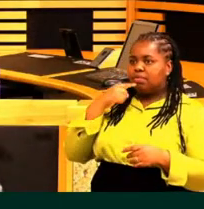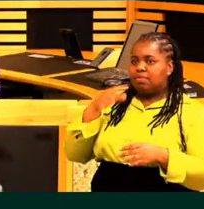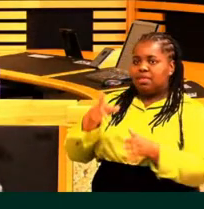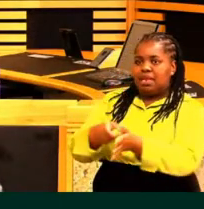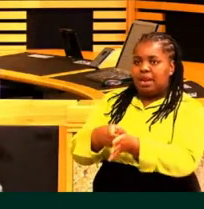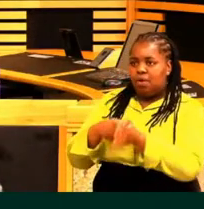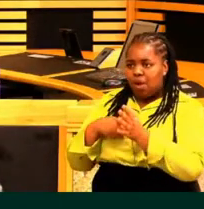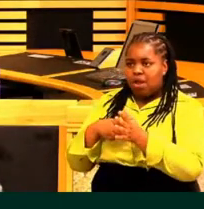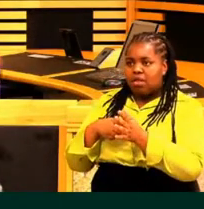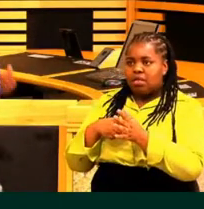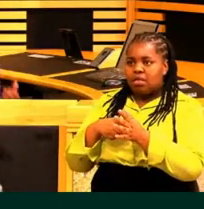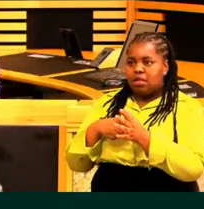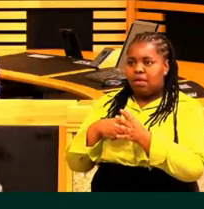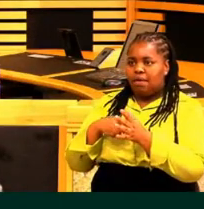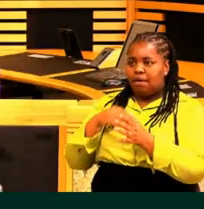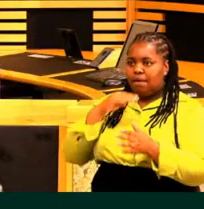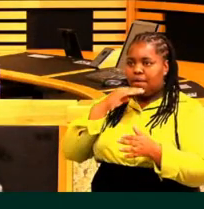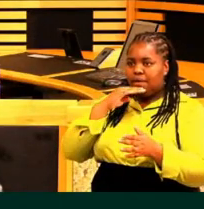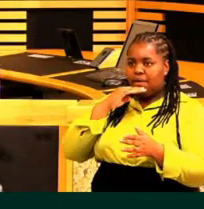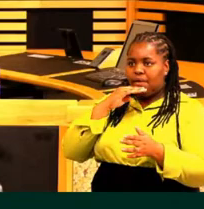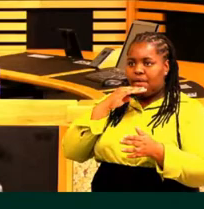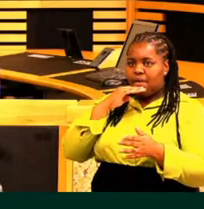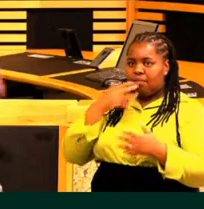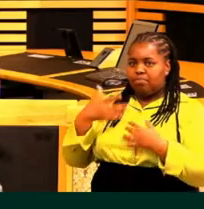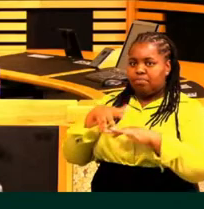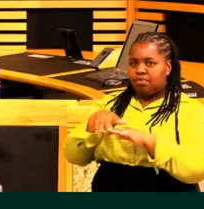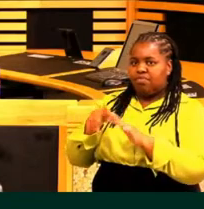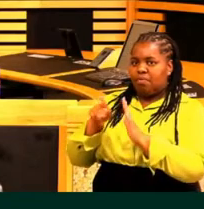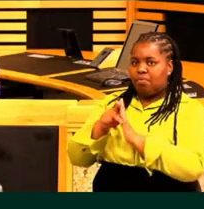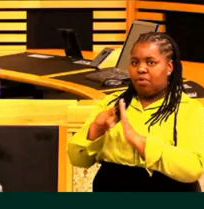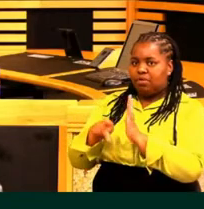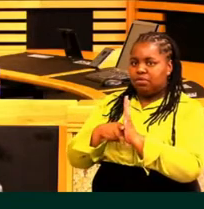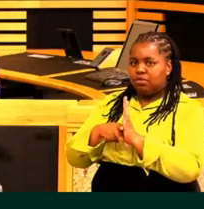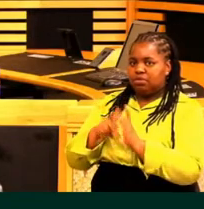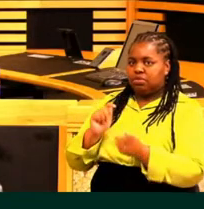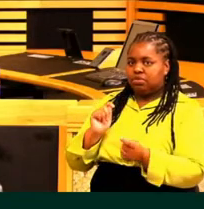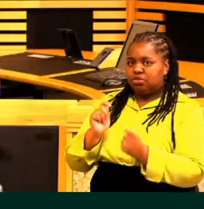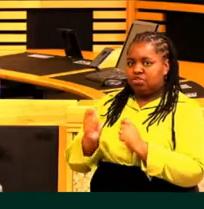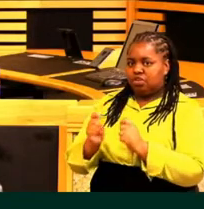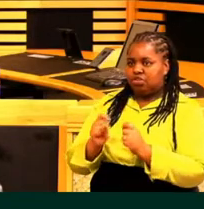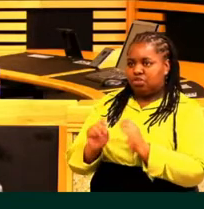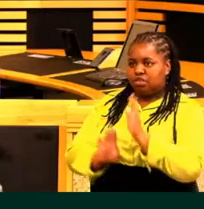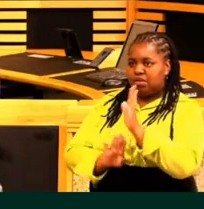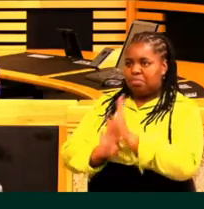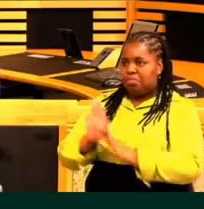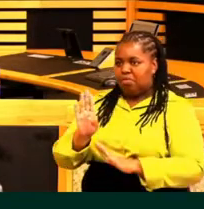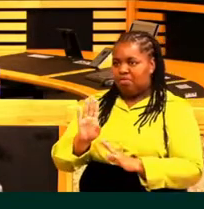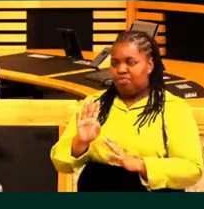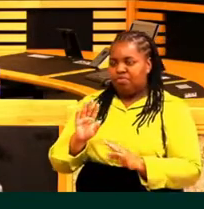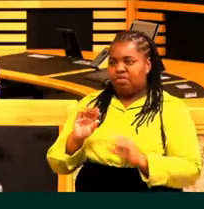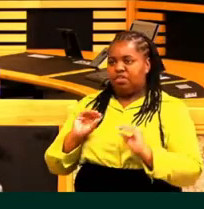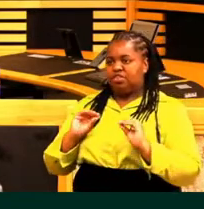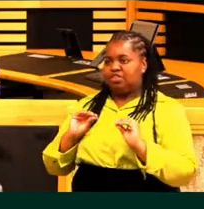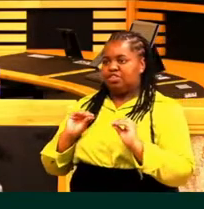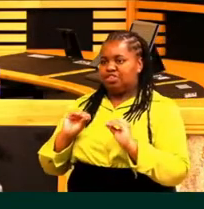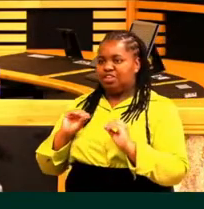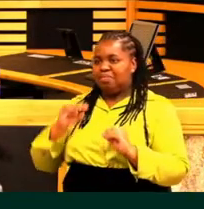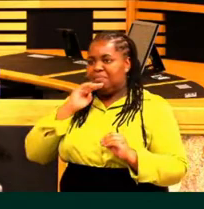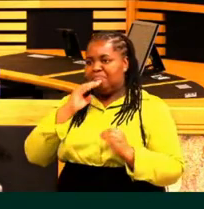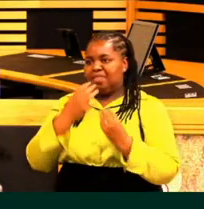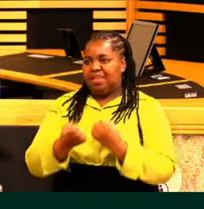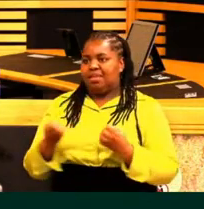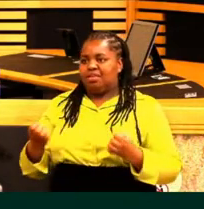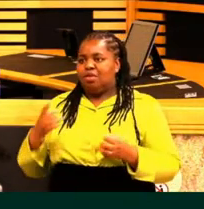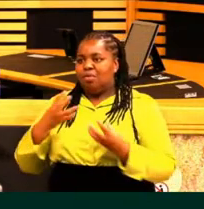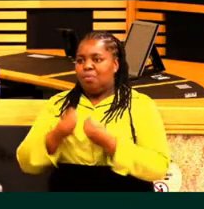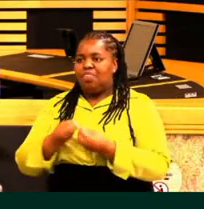a multi-faceted approach involving policy changes improve teaching training Equitable resource allocation